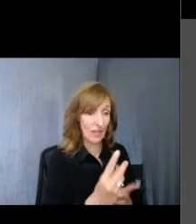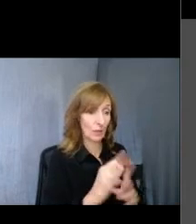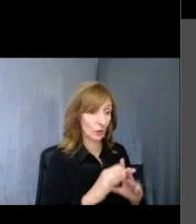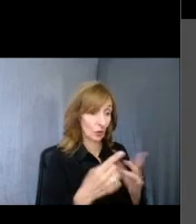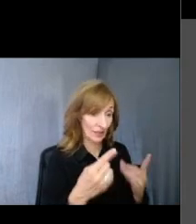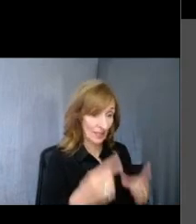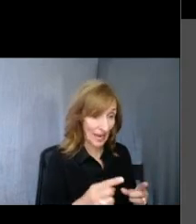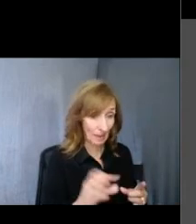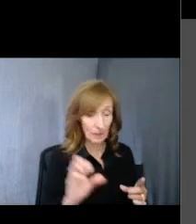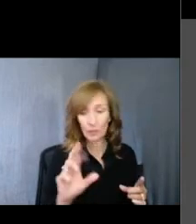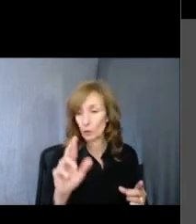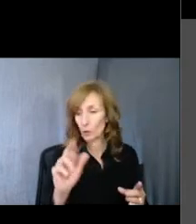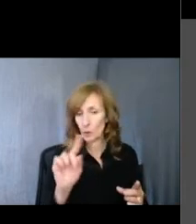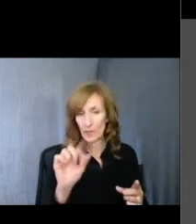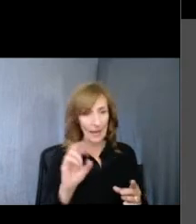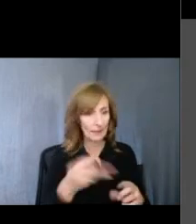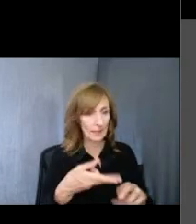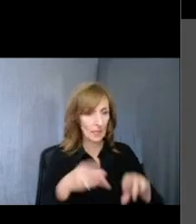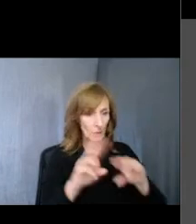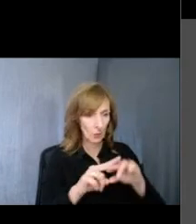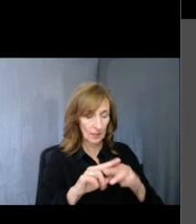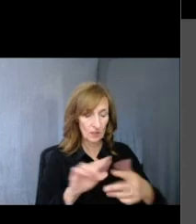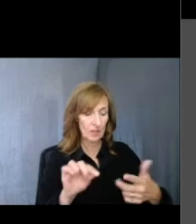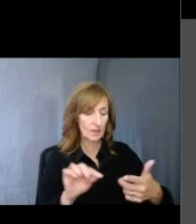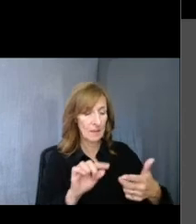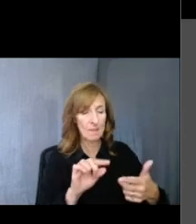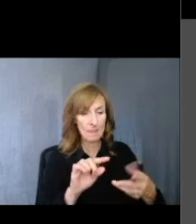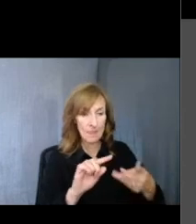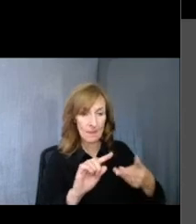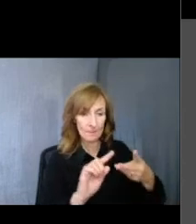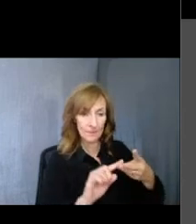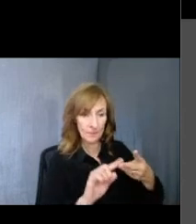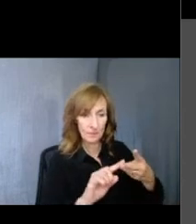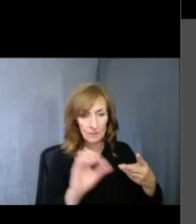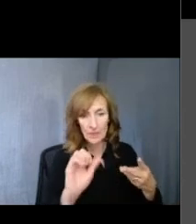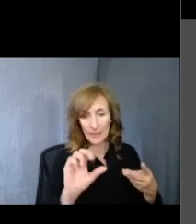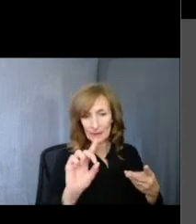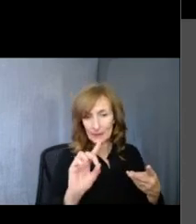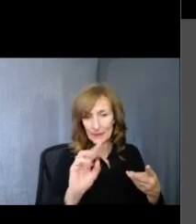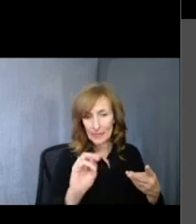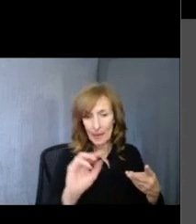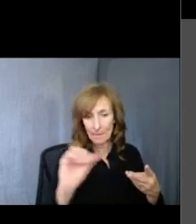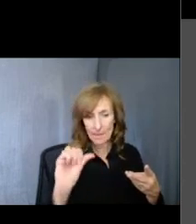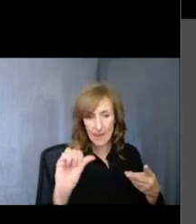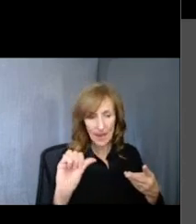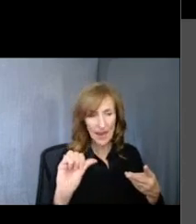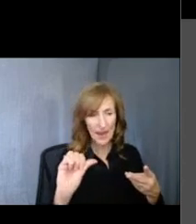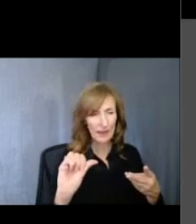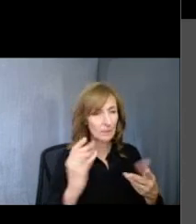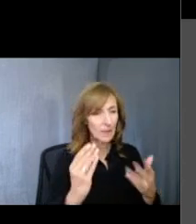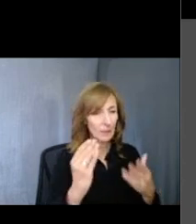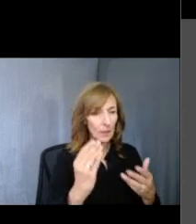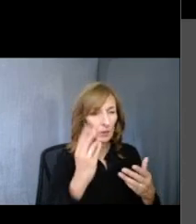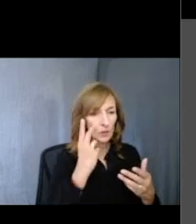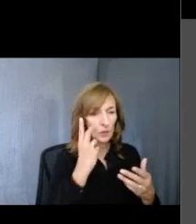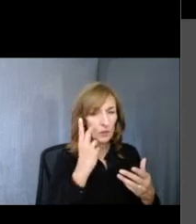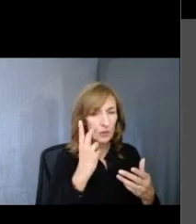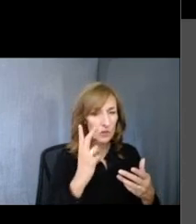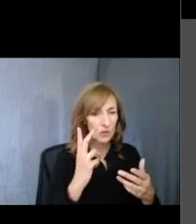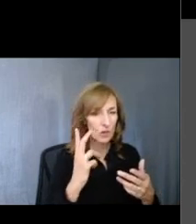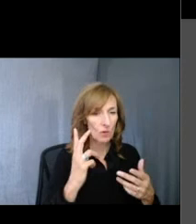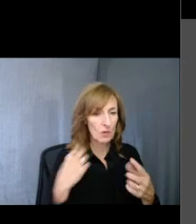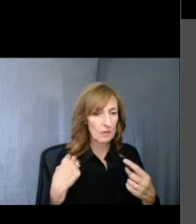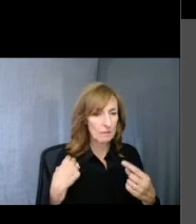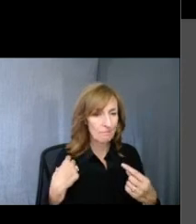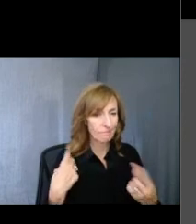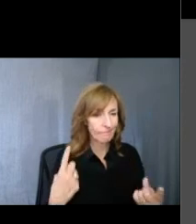one is the SDMA, which you may have seen. This is probably the last decade we've been using this more, and